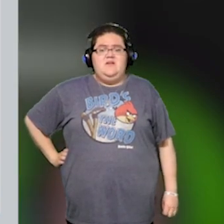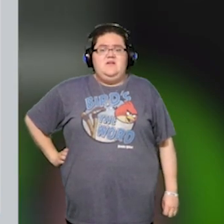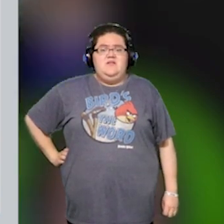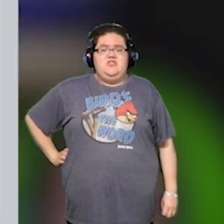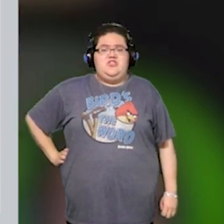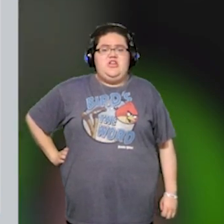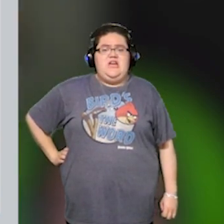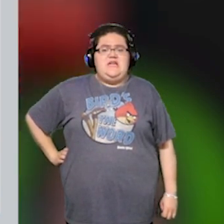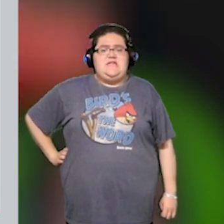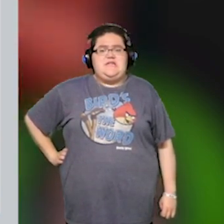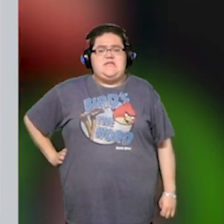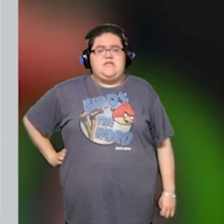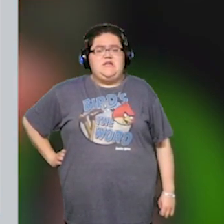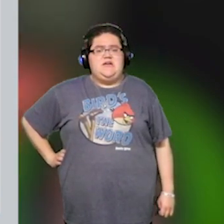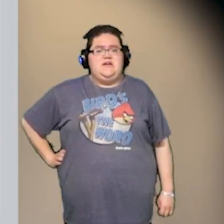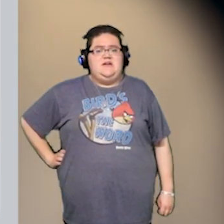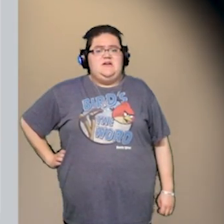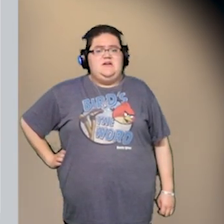Oh my god.